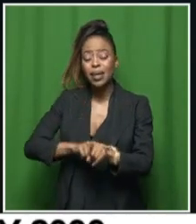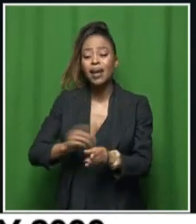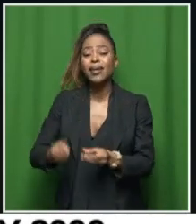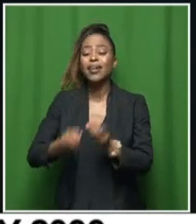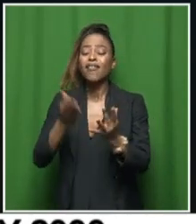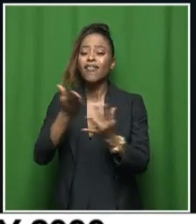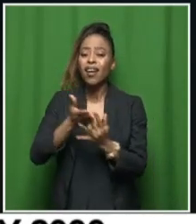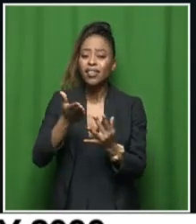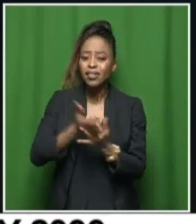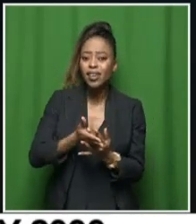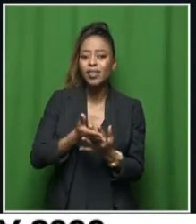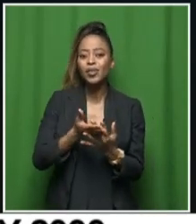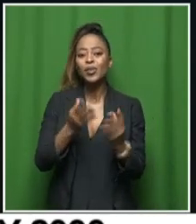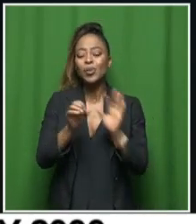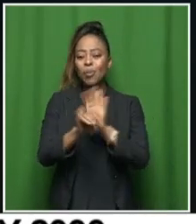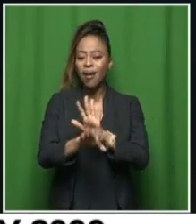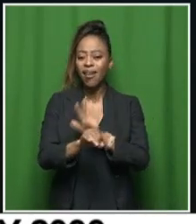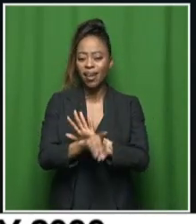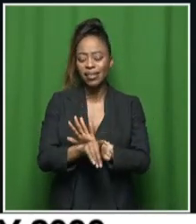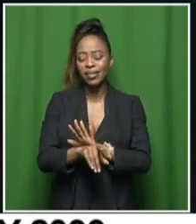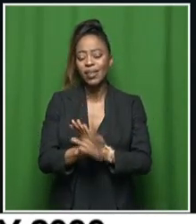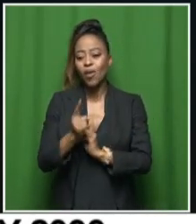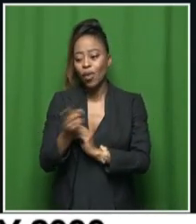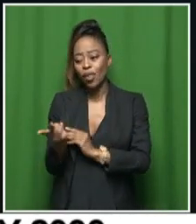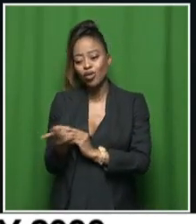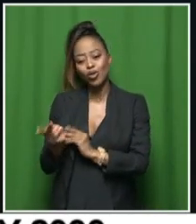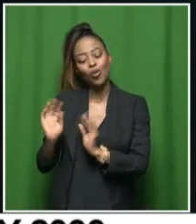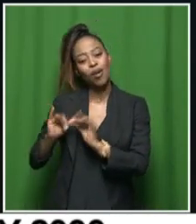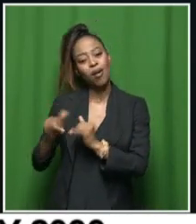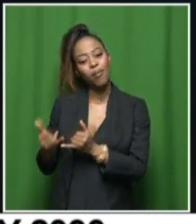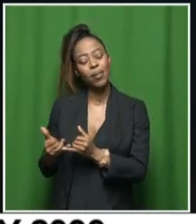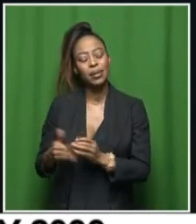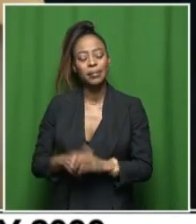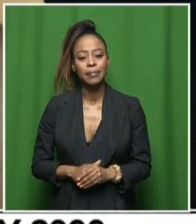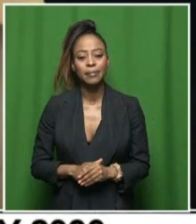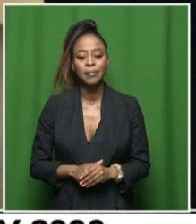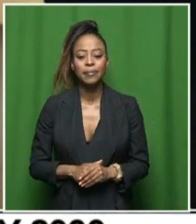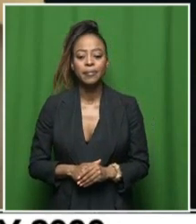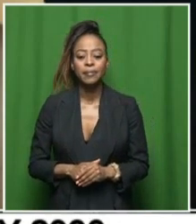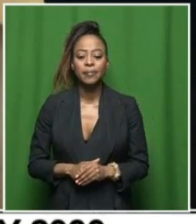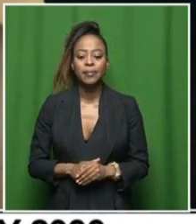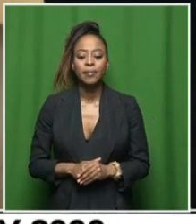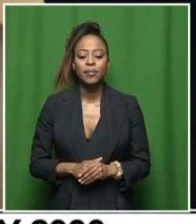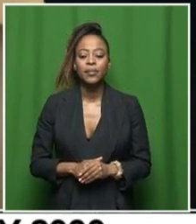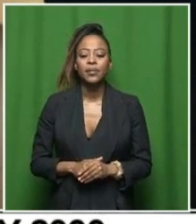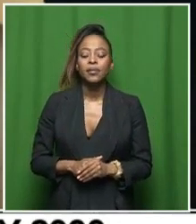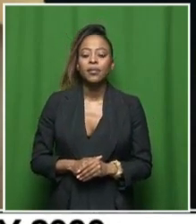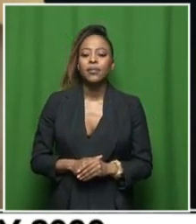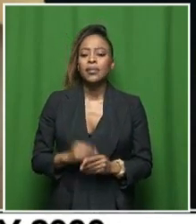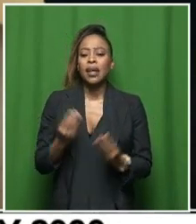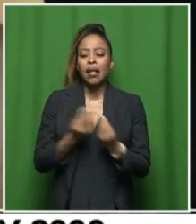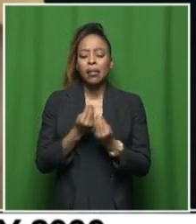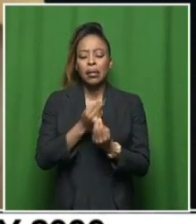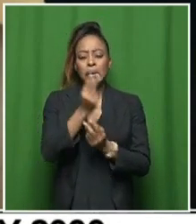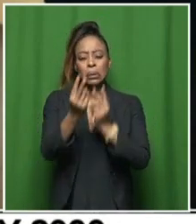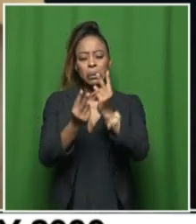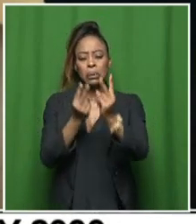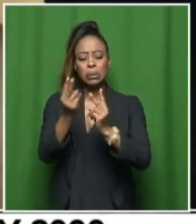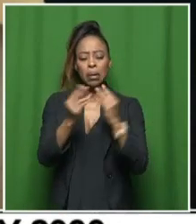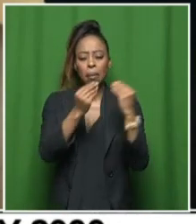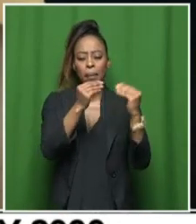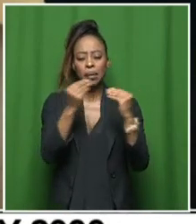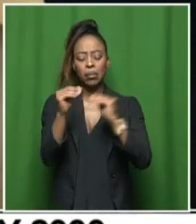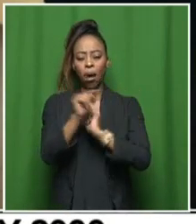the Kudoti technology platform. Right, right. Now, speak to us about some of the trends that we're seeing across